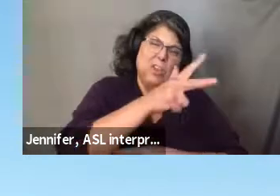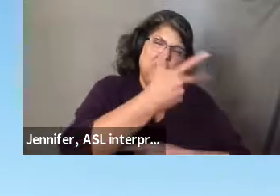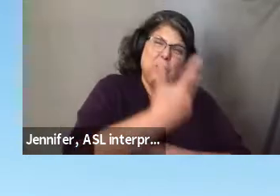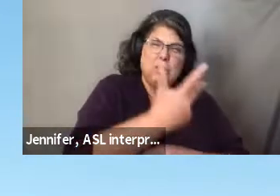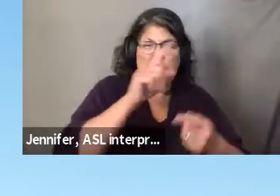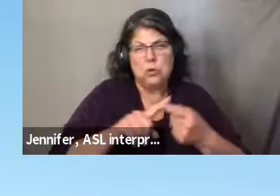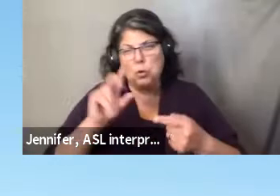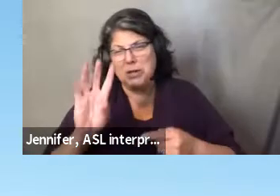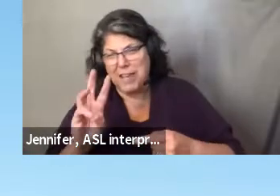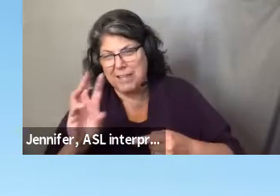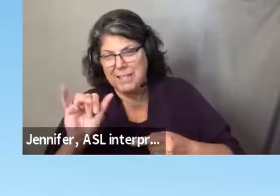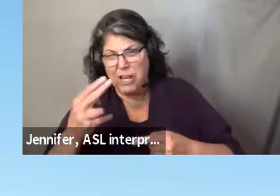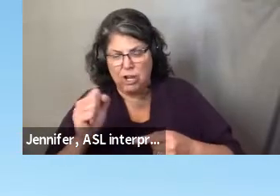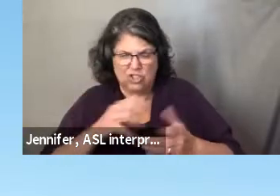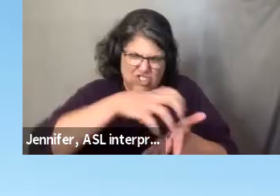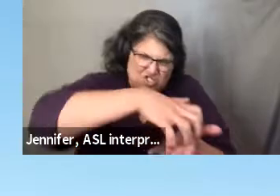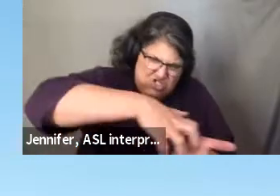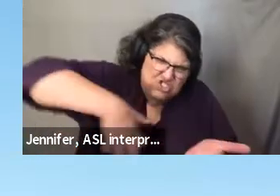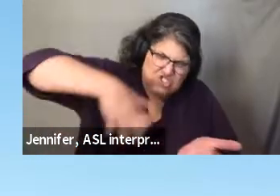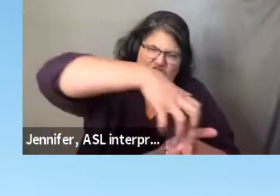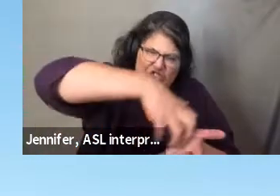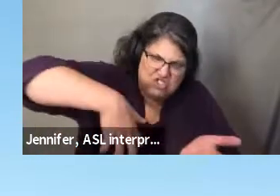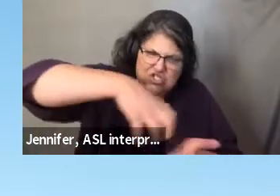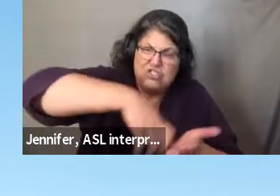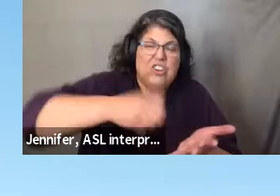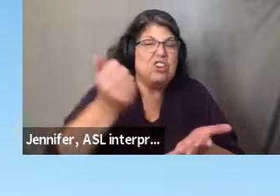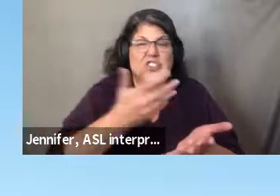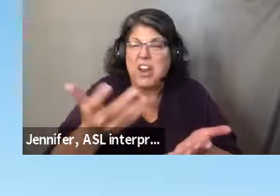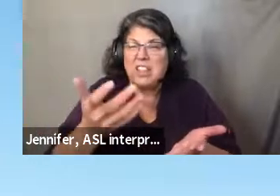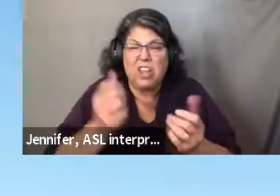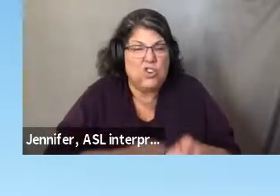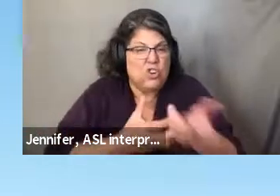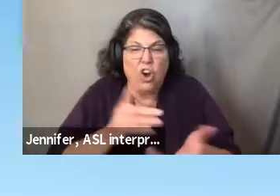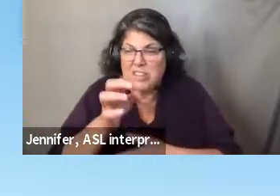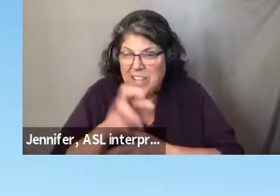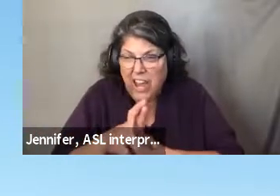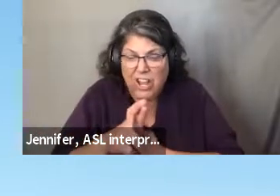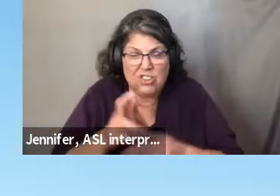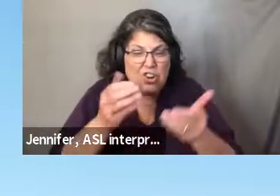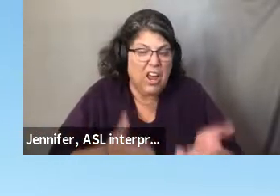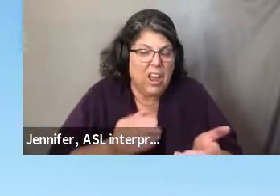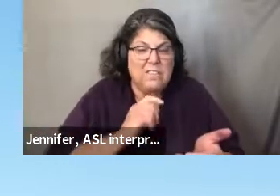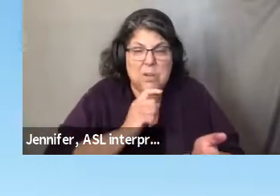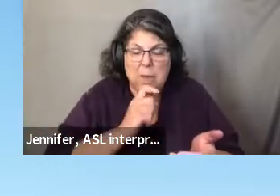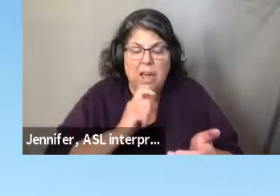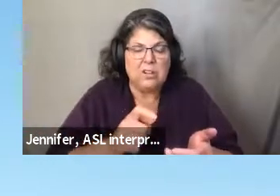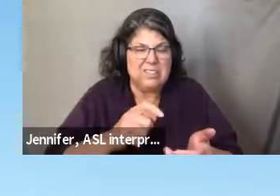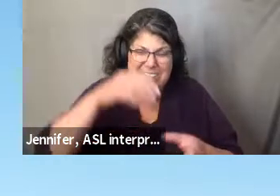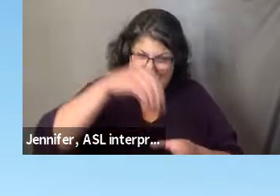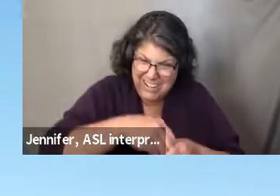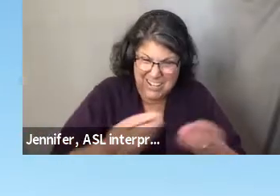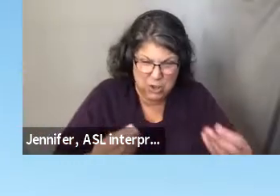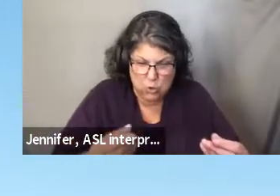try and get any of the heavy metals and carcinogens that have from the hazardous materials and